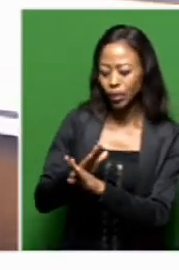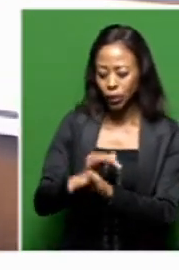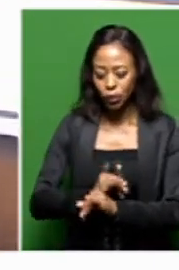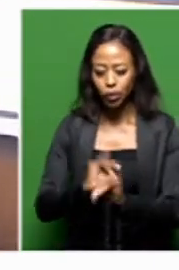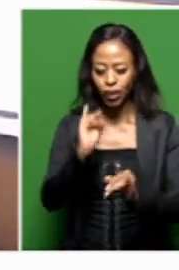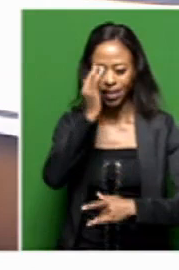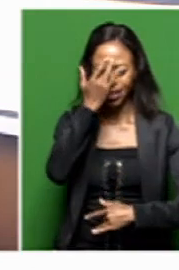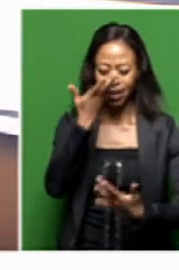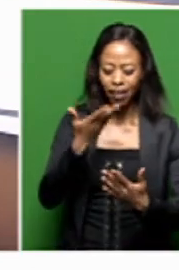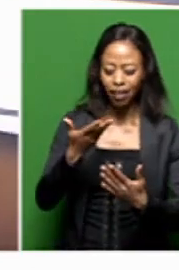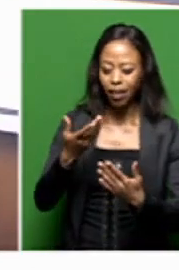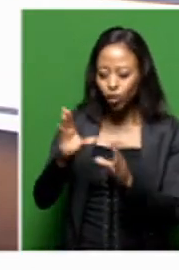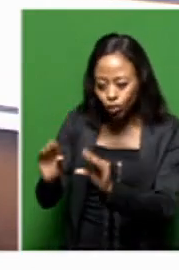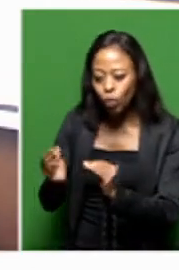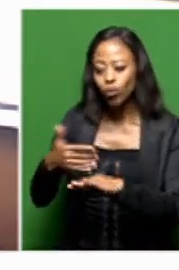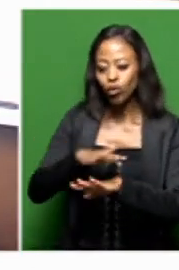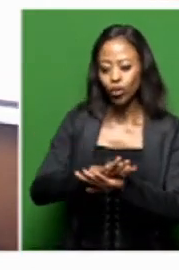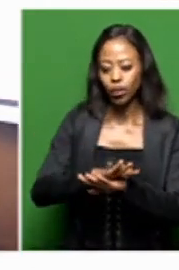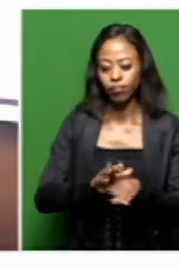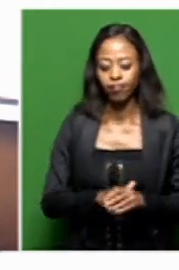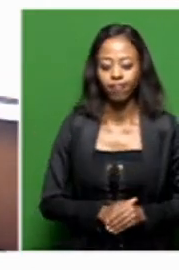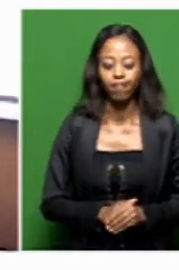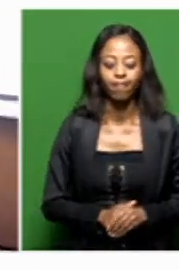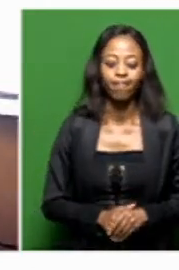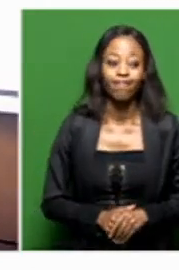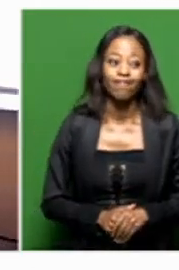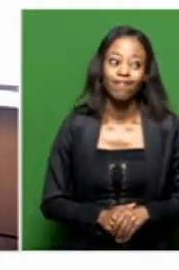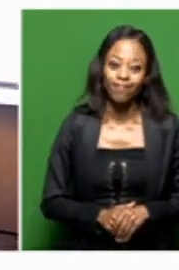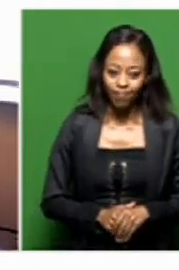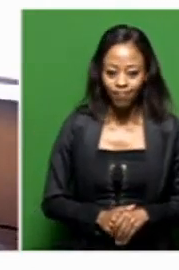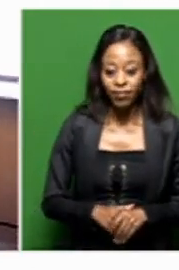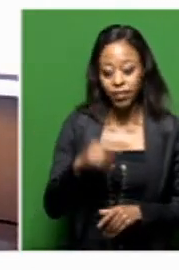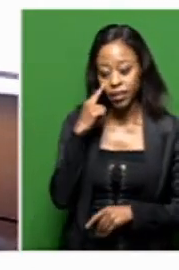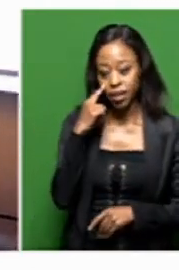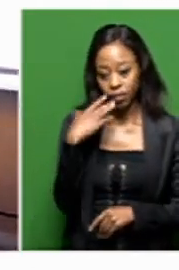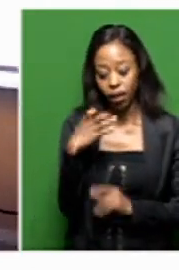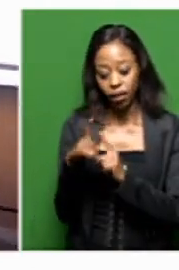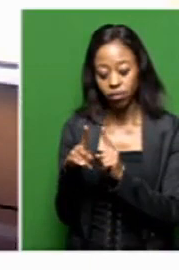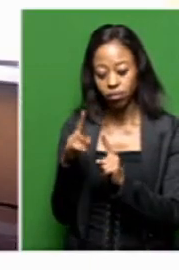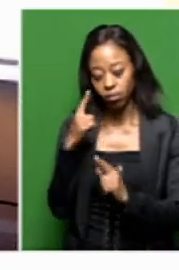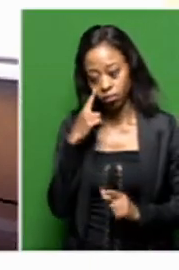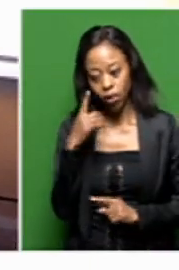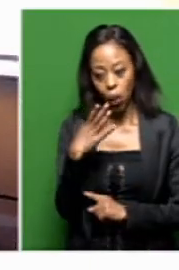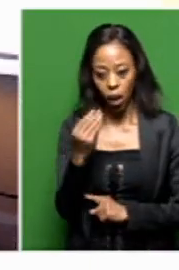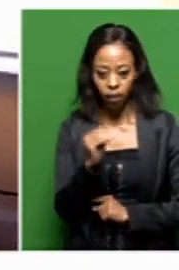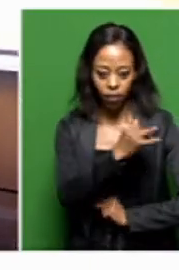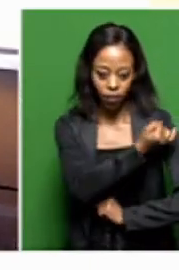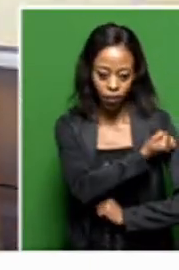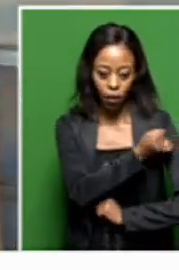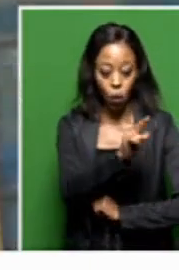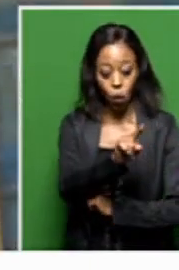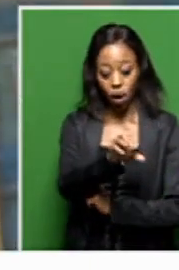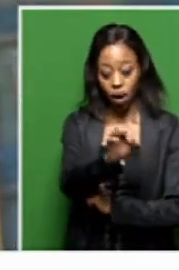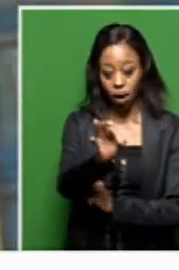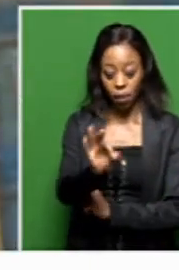and death. Yeah, Sakina, so we know from the evidence that vaccination is not